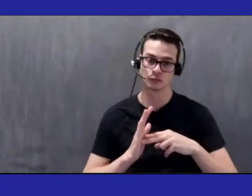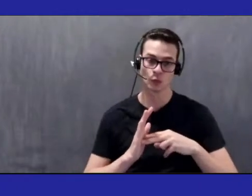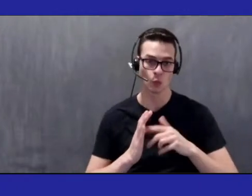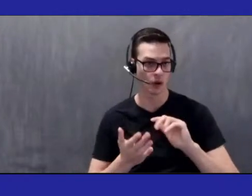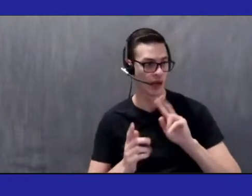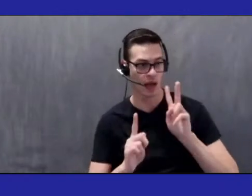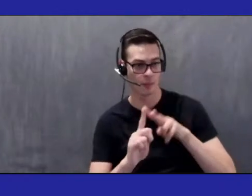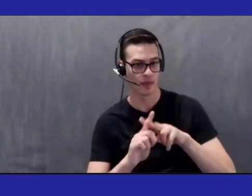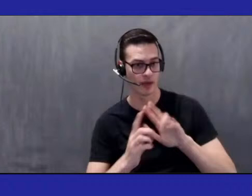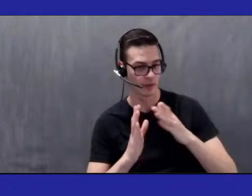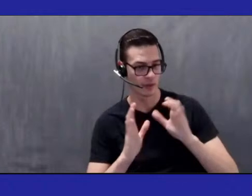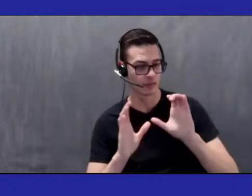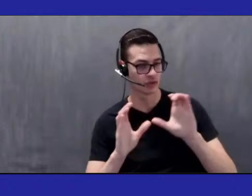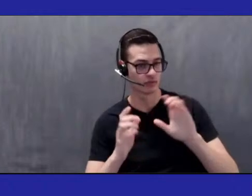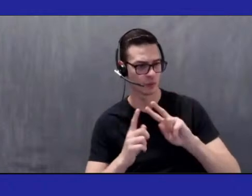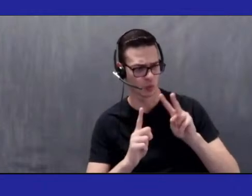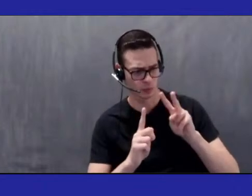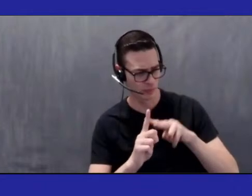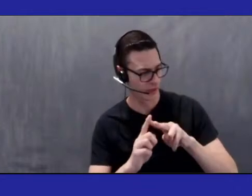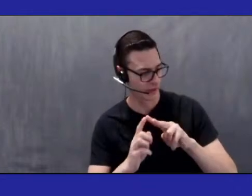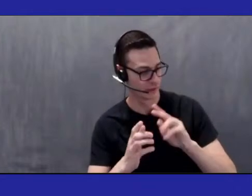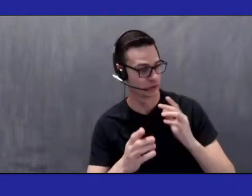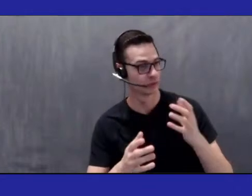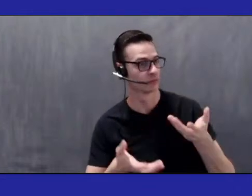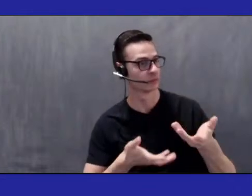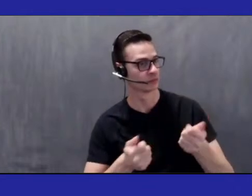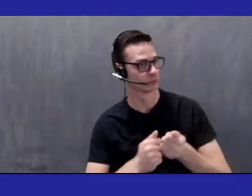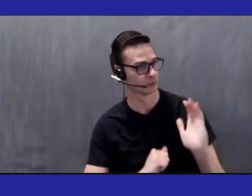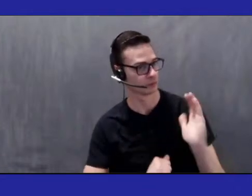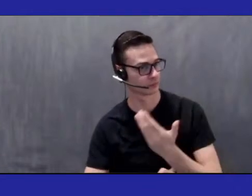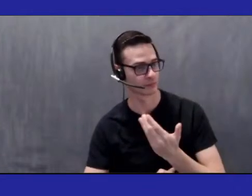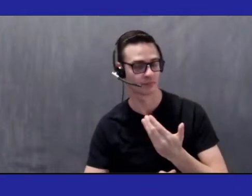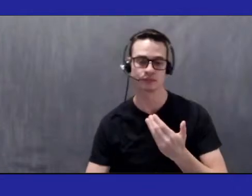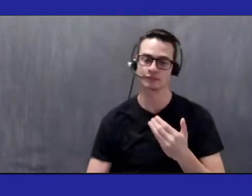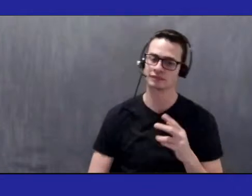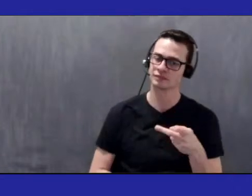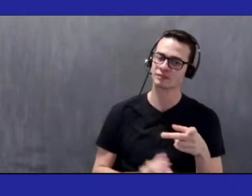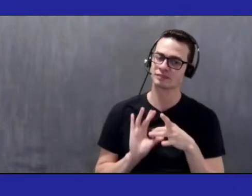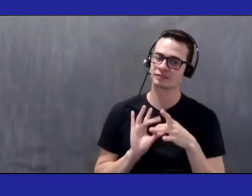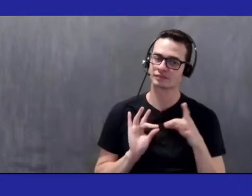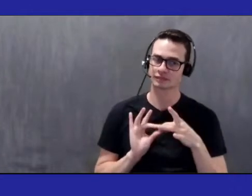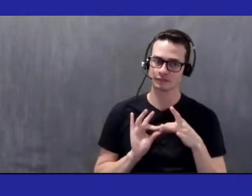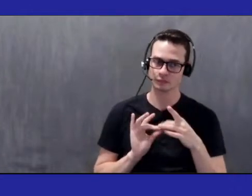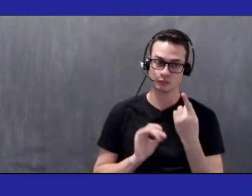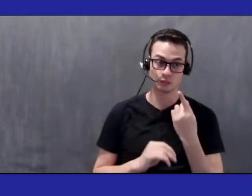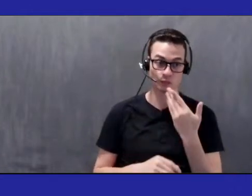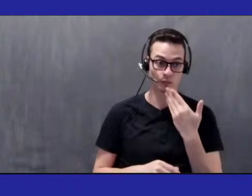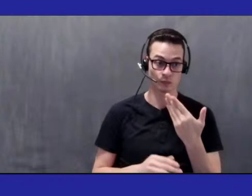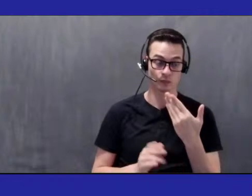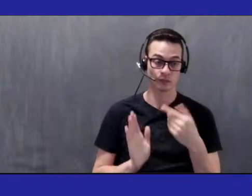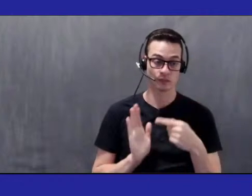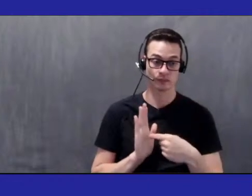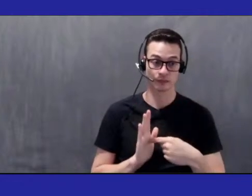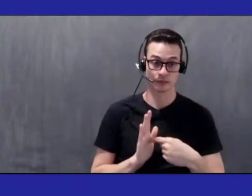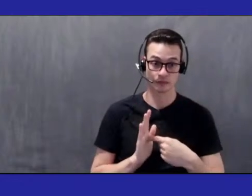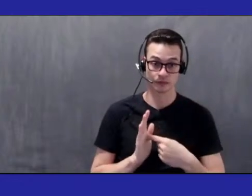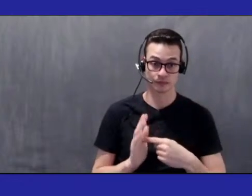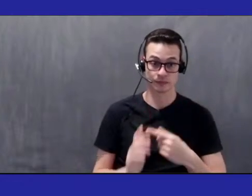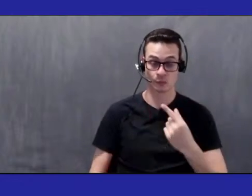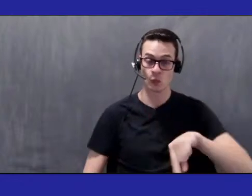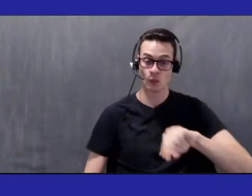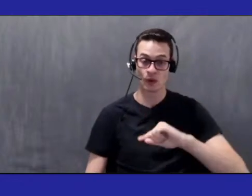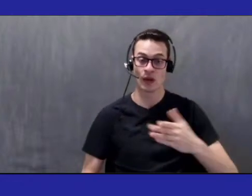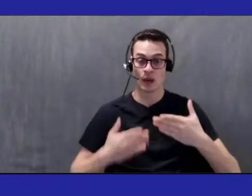to get certified? do business, like are they you mentioned one good example, which is like it's a public corporation compared to